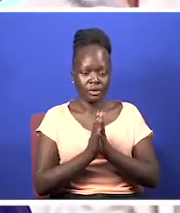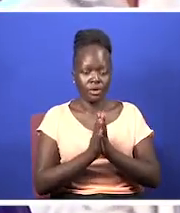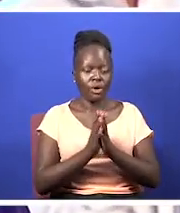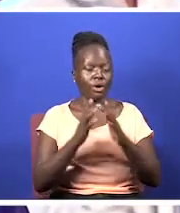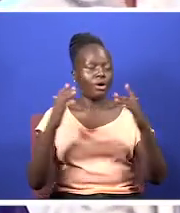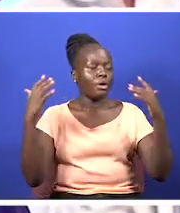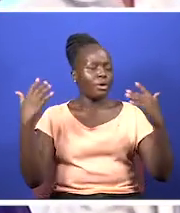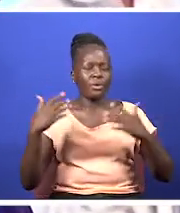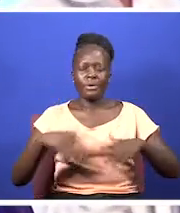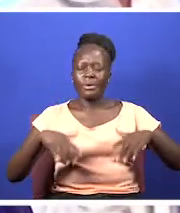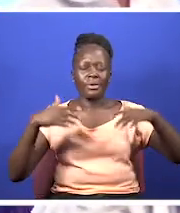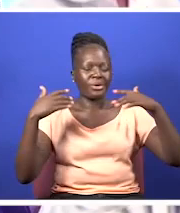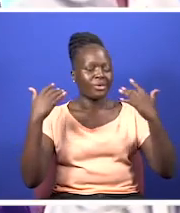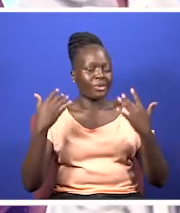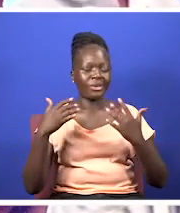Jesus.